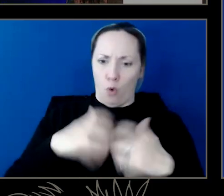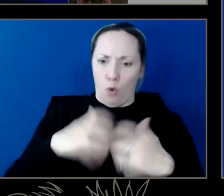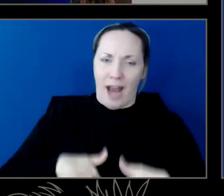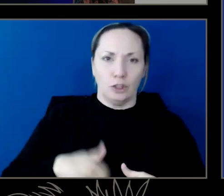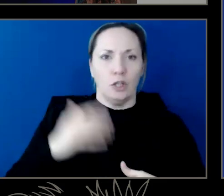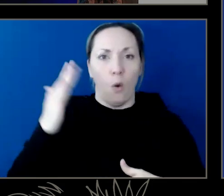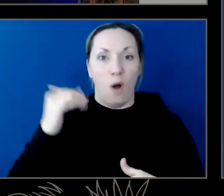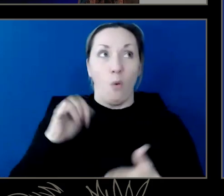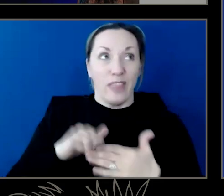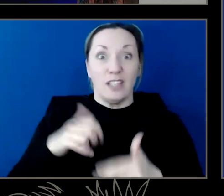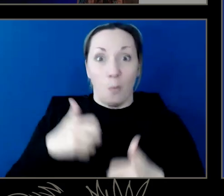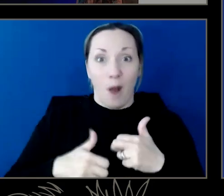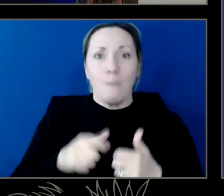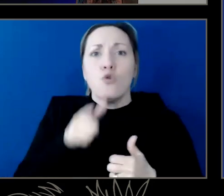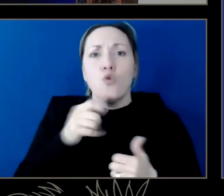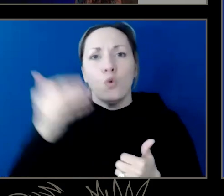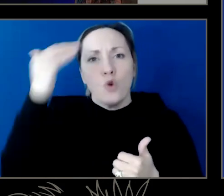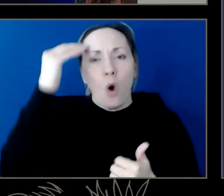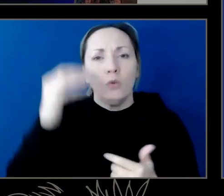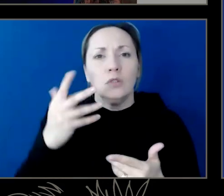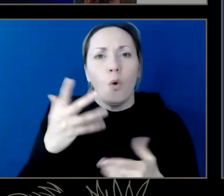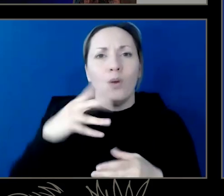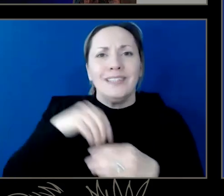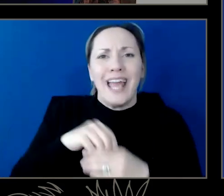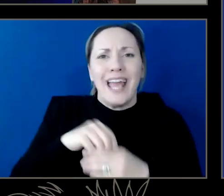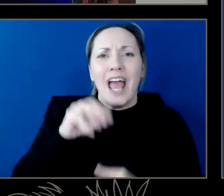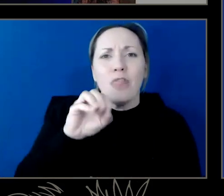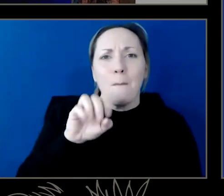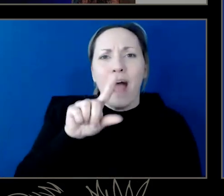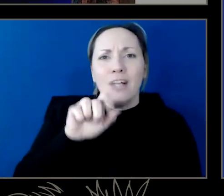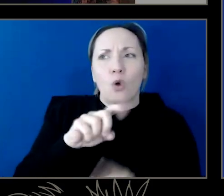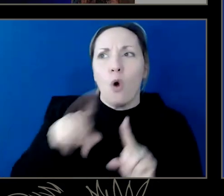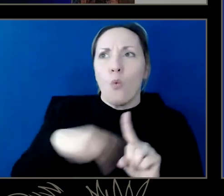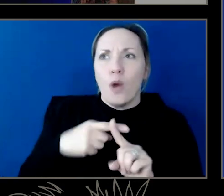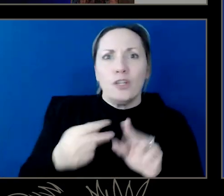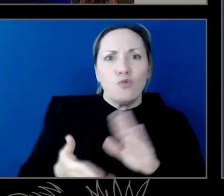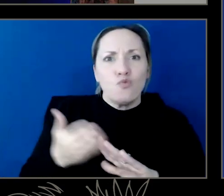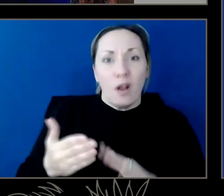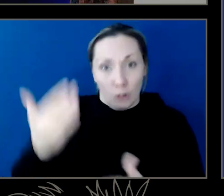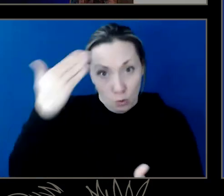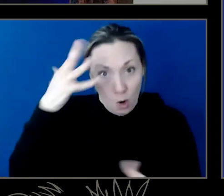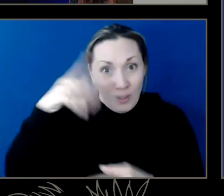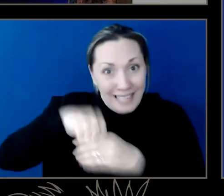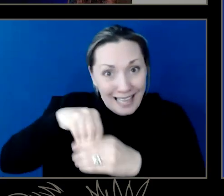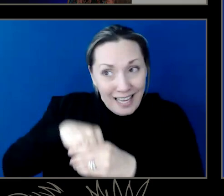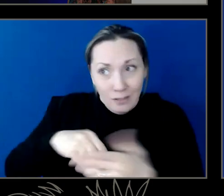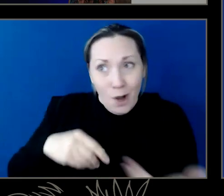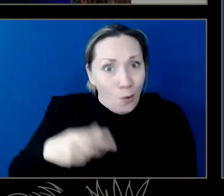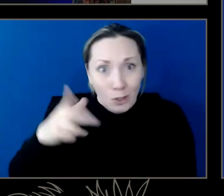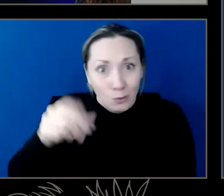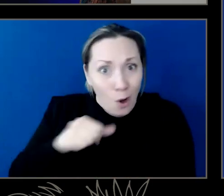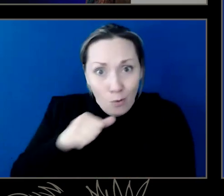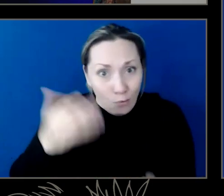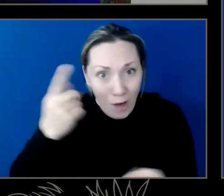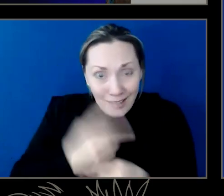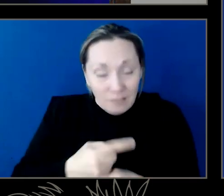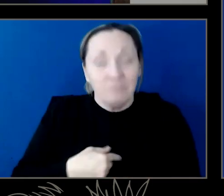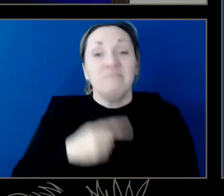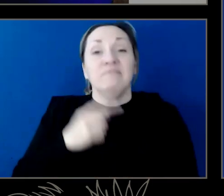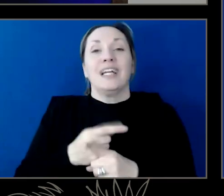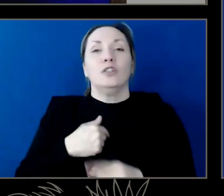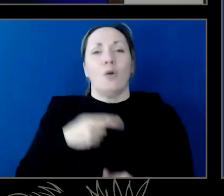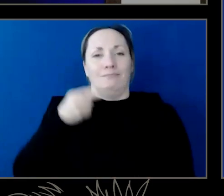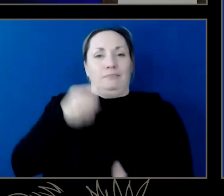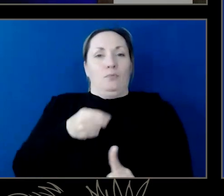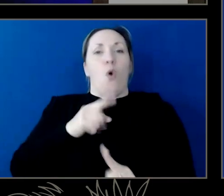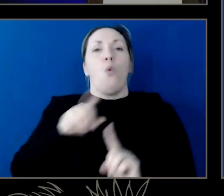because, how many people here actually know what's in their node modules? When you run npm run, do you actually know what you're running? No, you don't, right? Exactly. So the fact